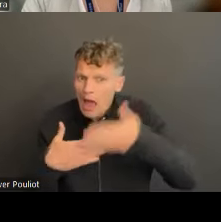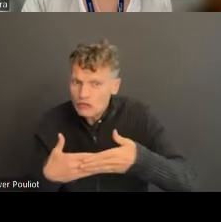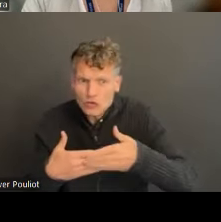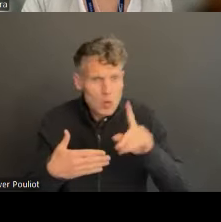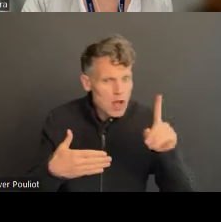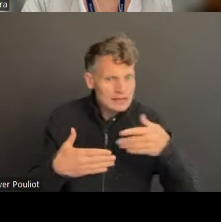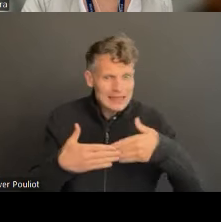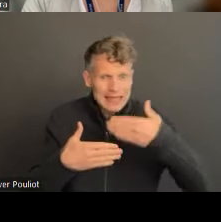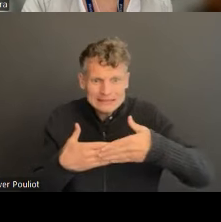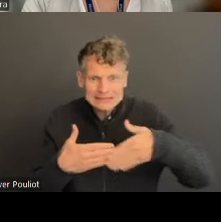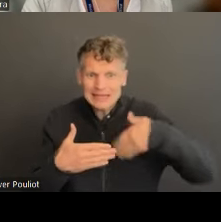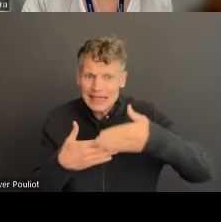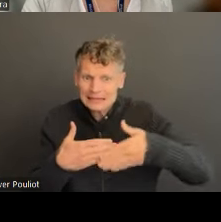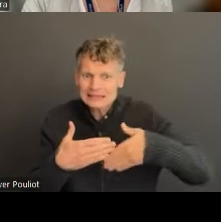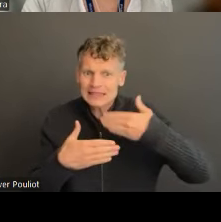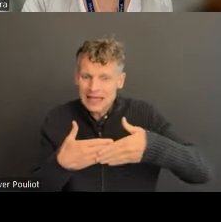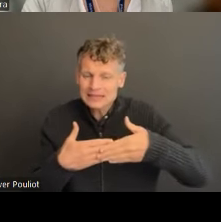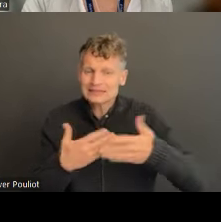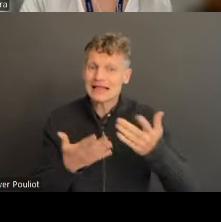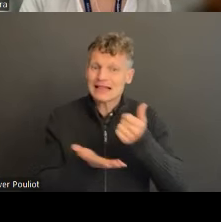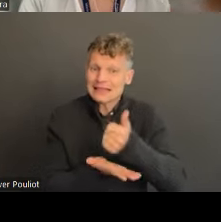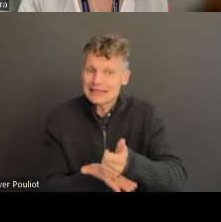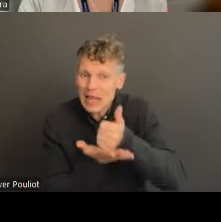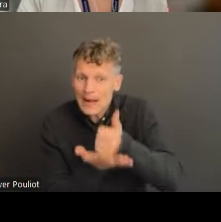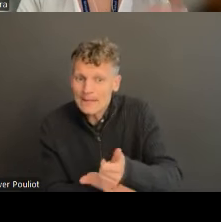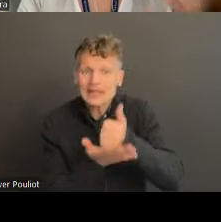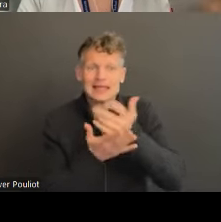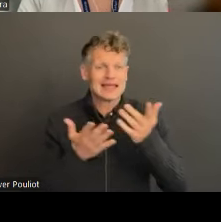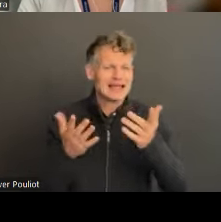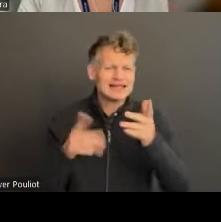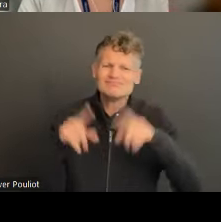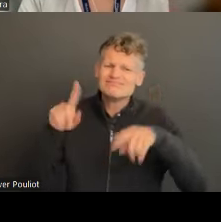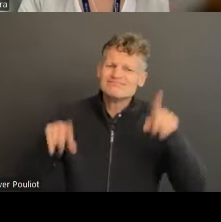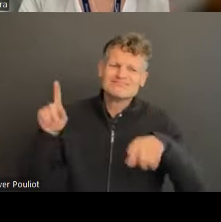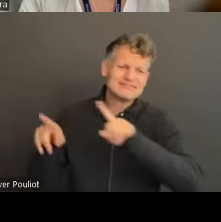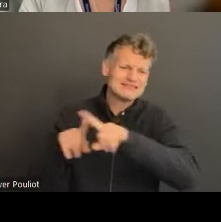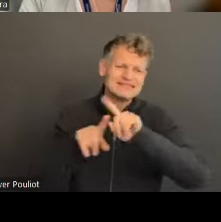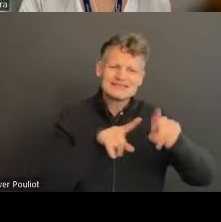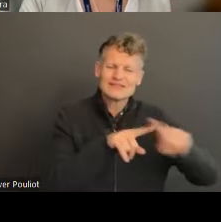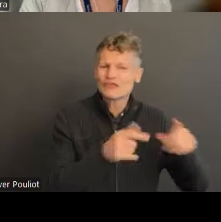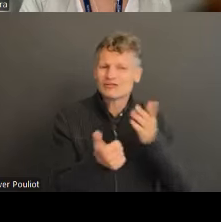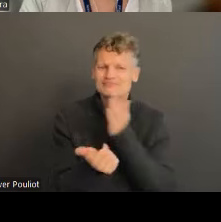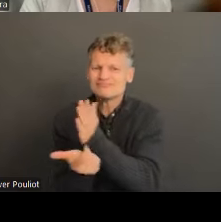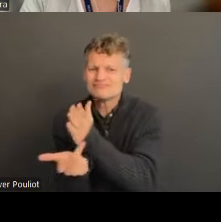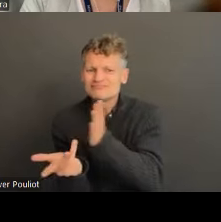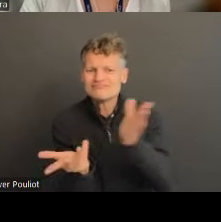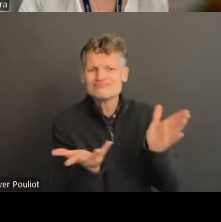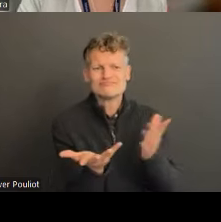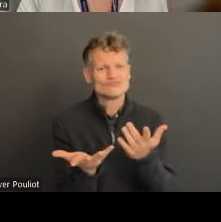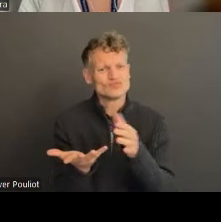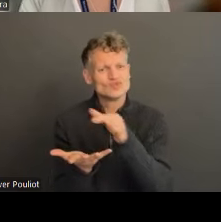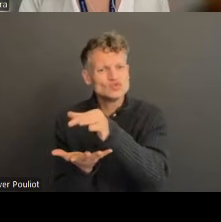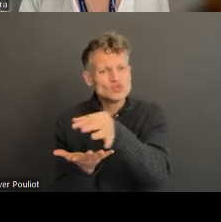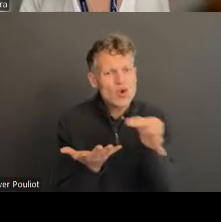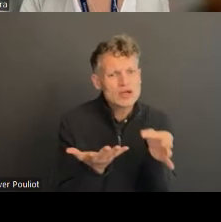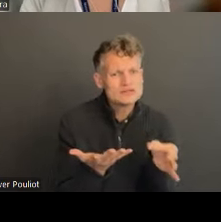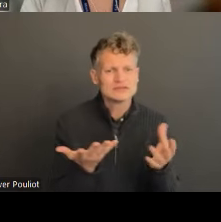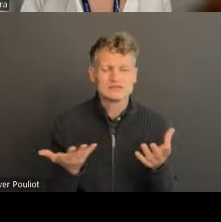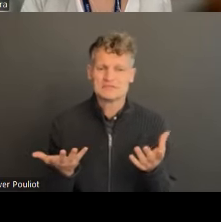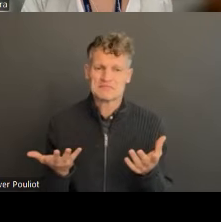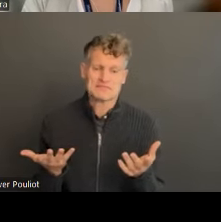Then you go to adjuvant therapy and the different therapeutic alternatives. And then following that, everybody that has received